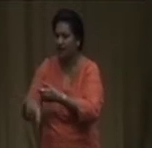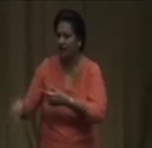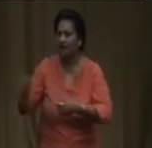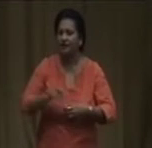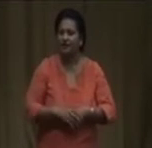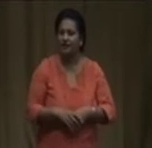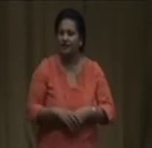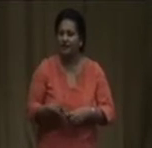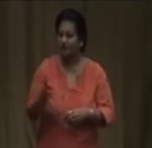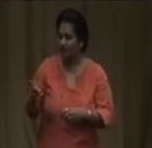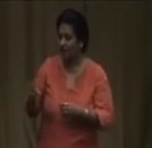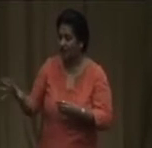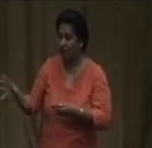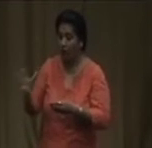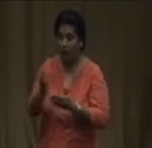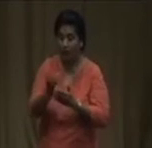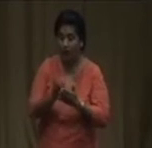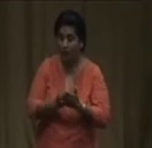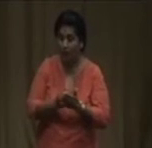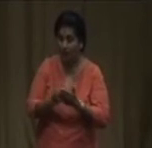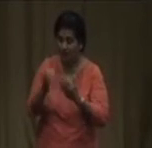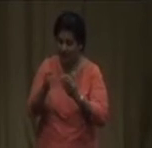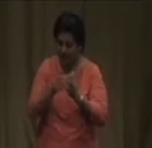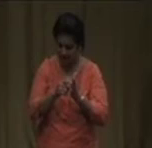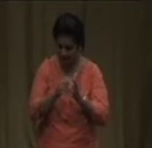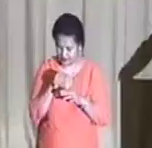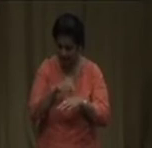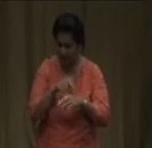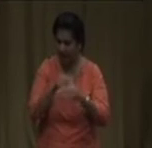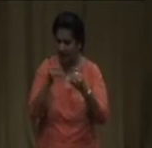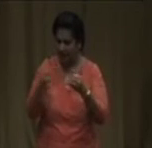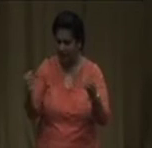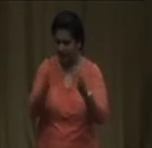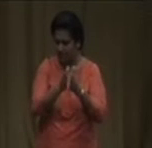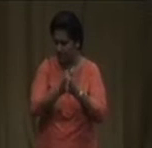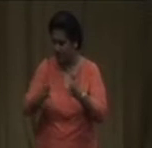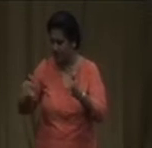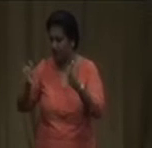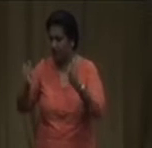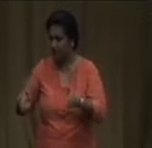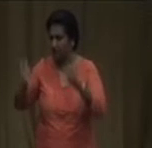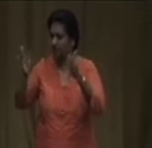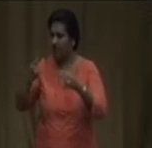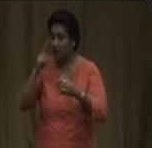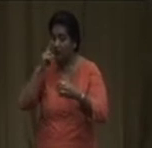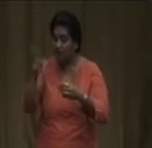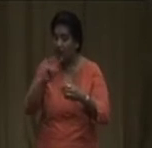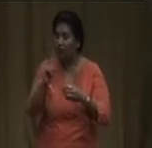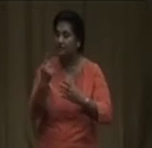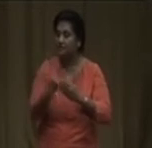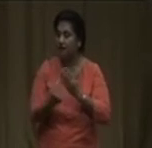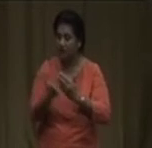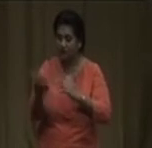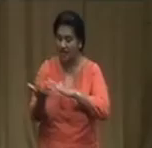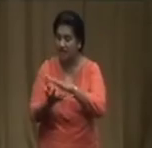into a single timeline that people can see the interactions that are taking place across the web associated